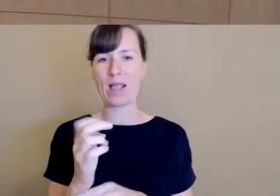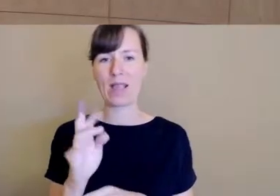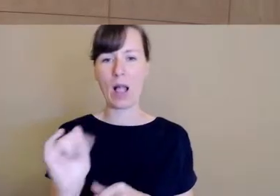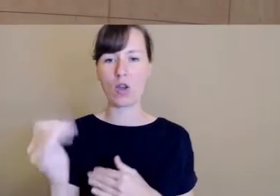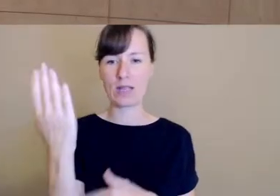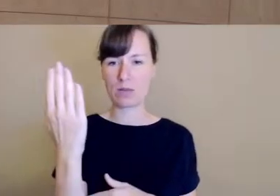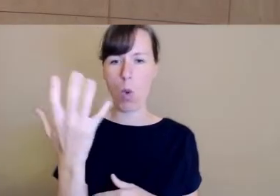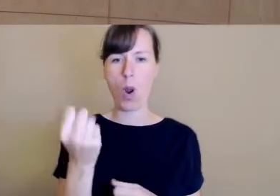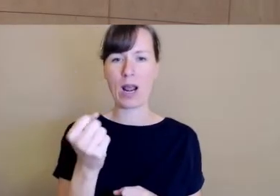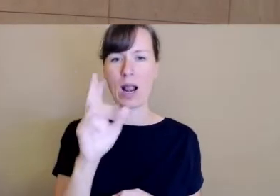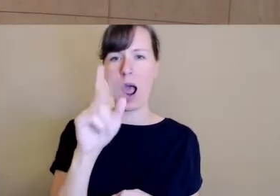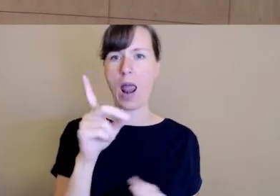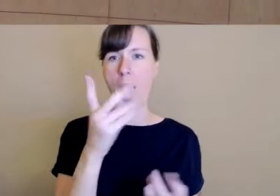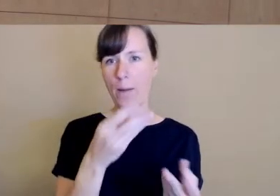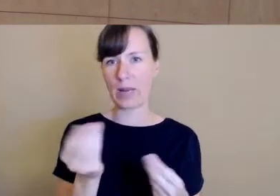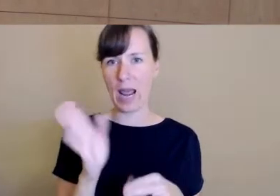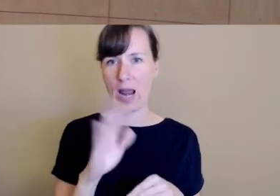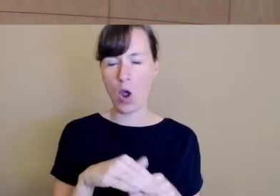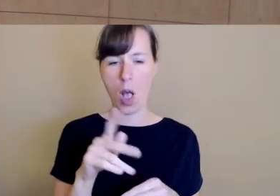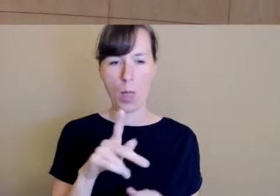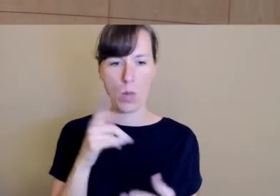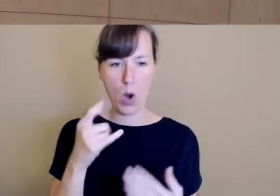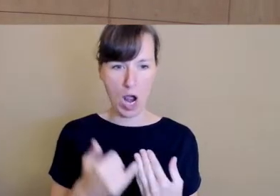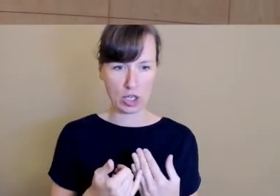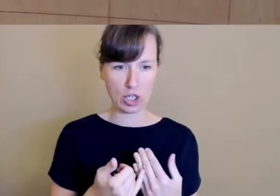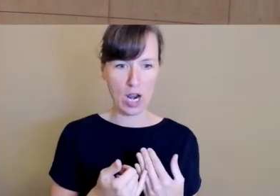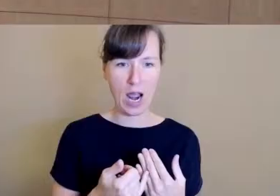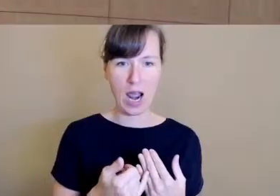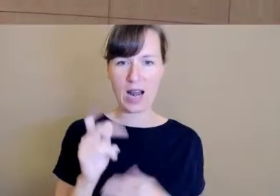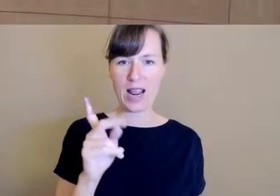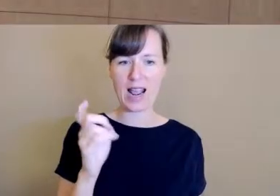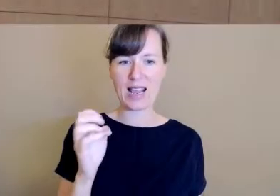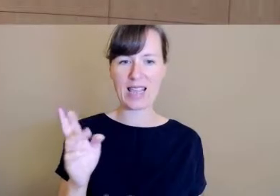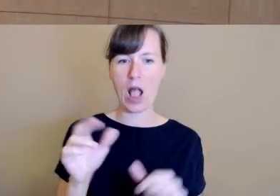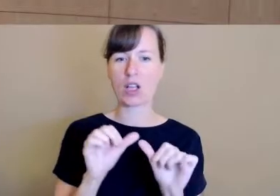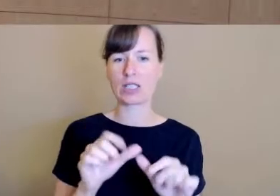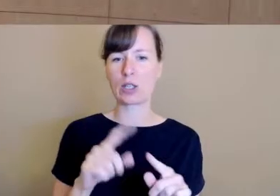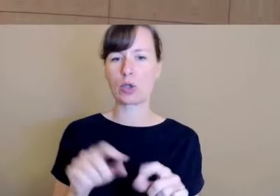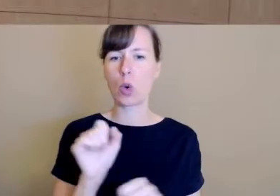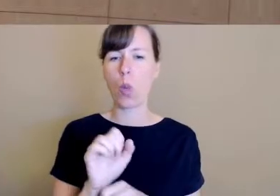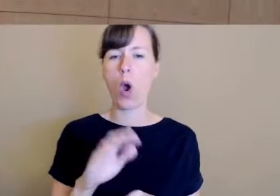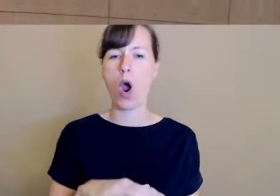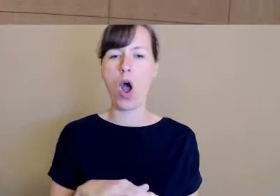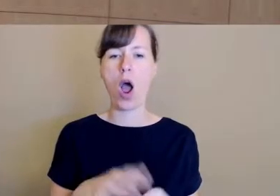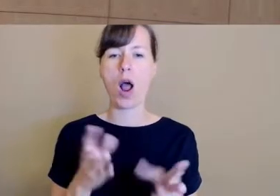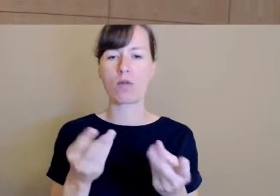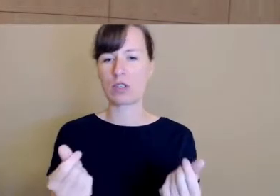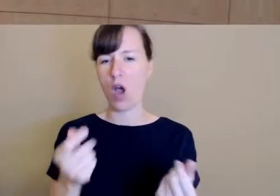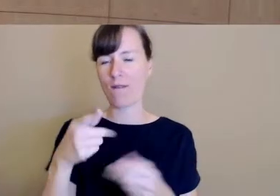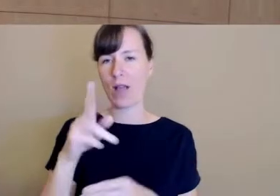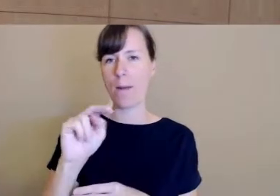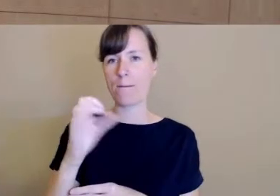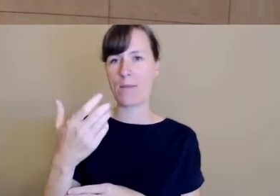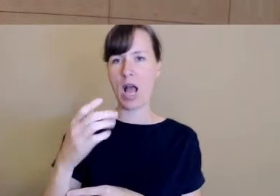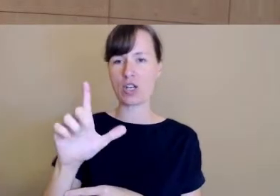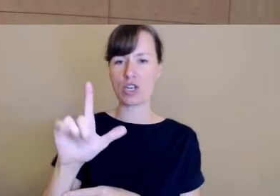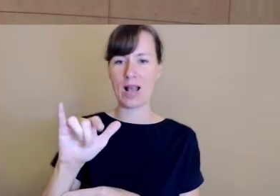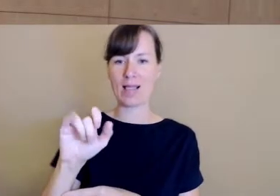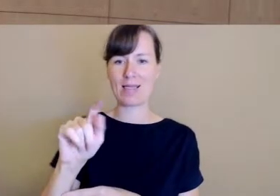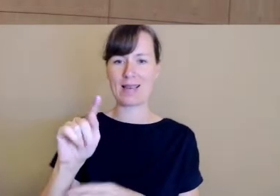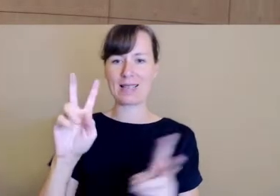project. So Keller is continuing to work on addressing the punch list items that the town and CPJ